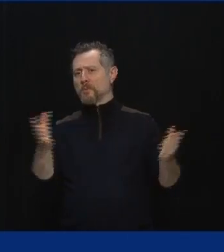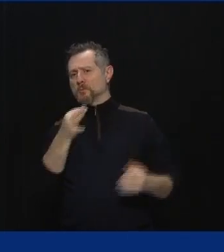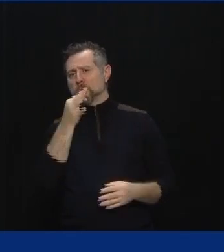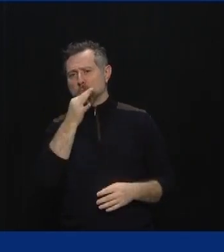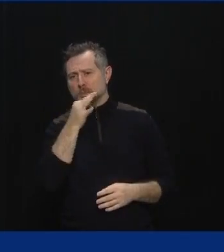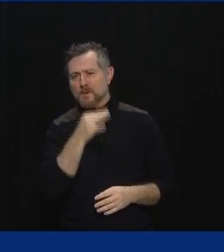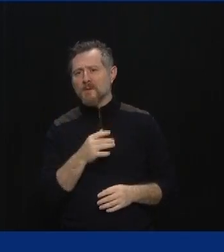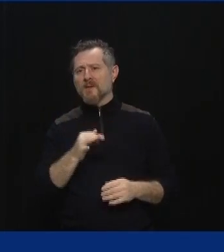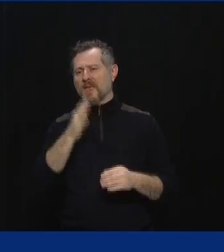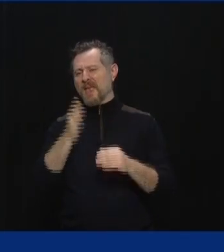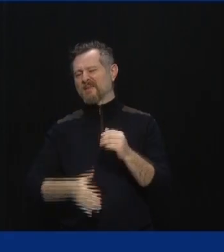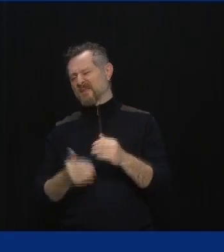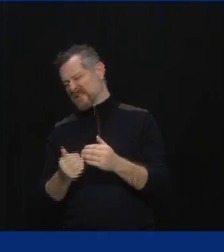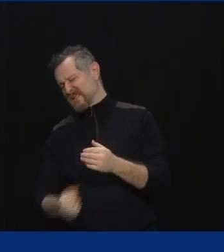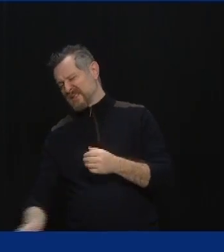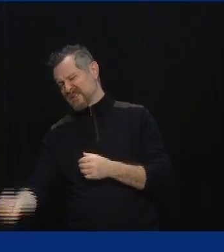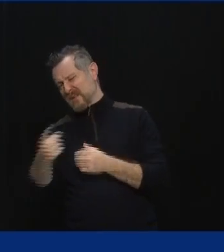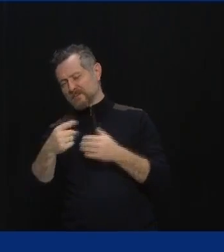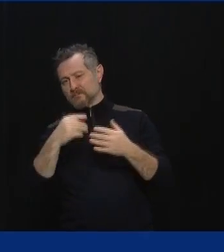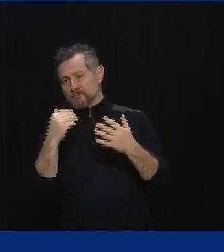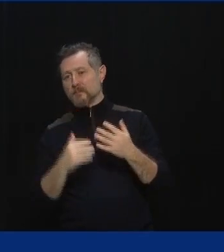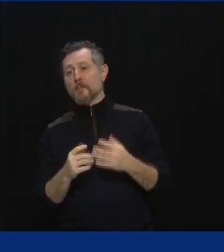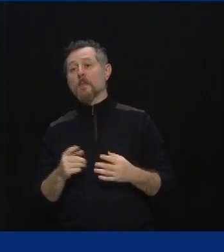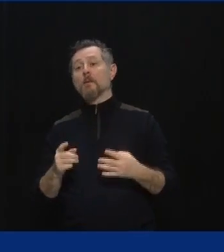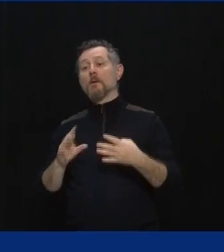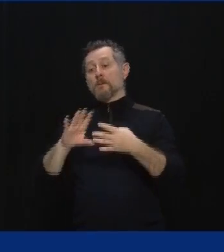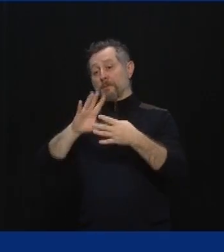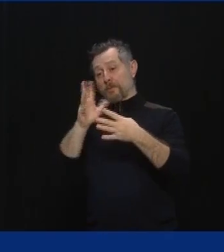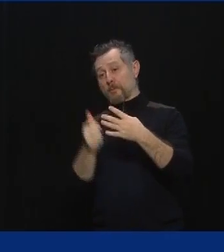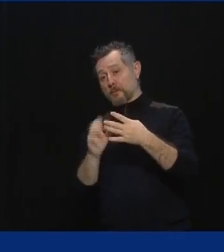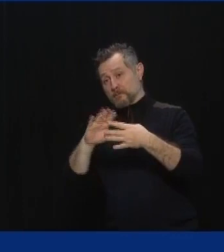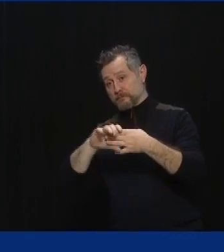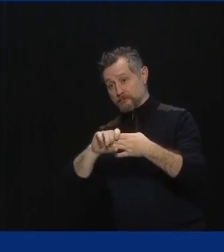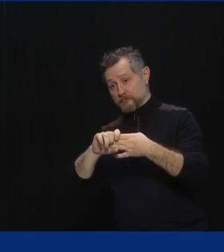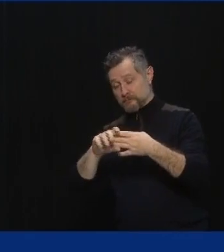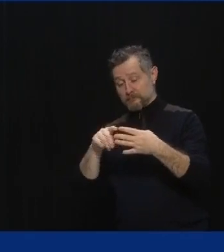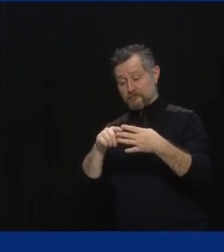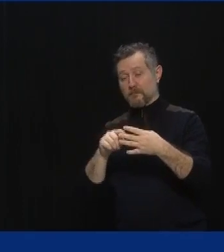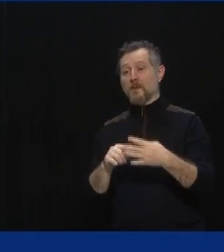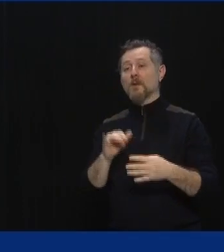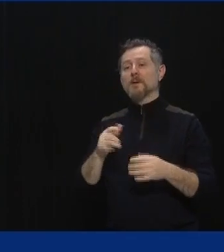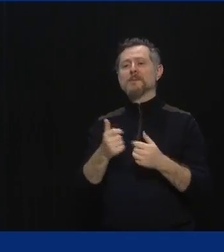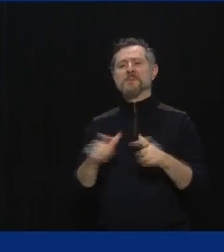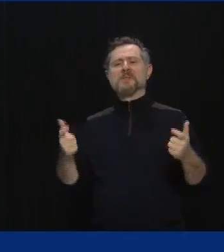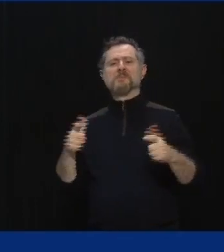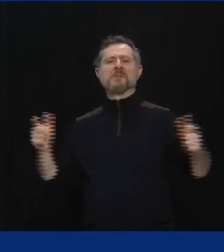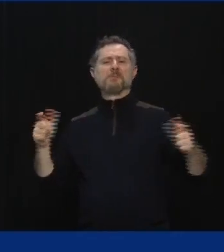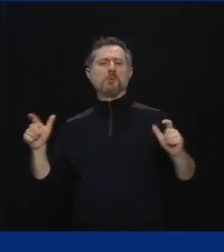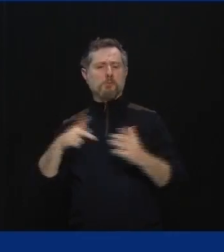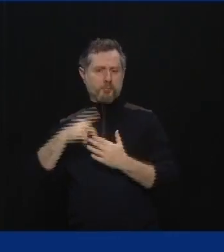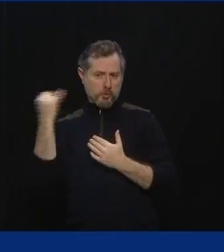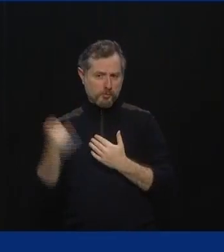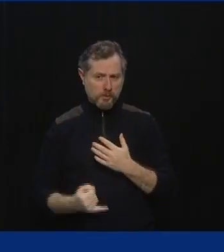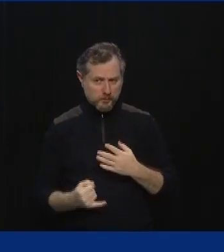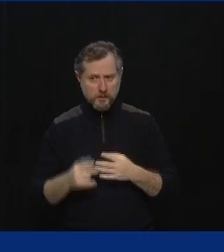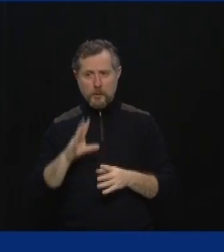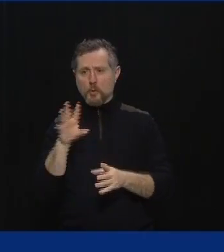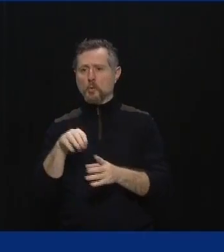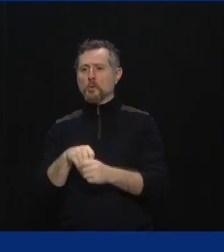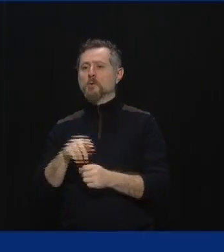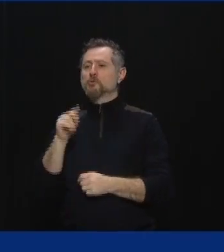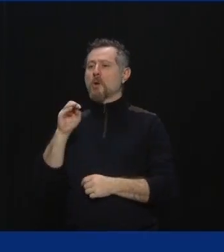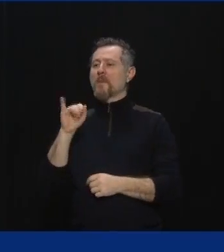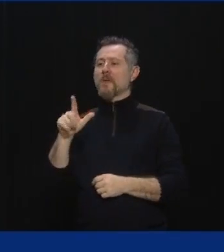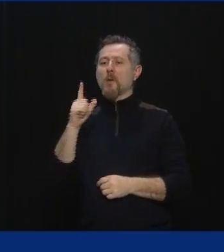end of next year, literally. The three other projects, which all of which were major projects, including the Terminal 1 that we